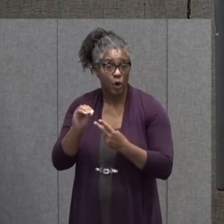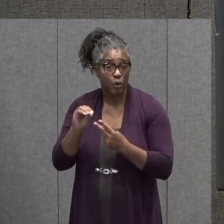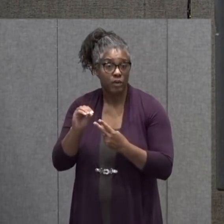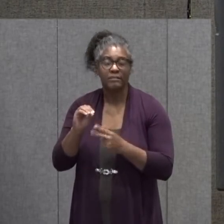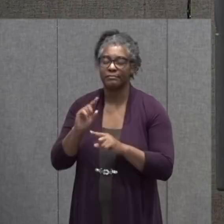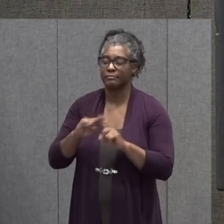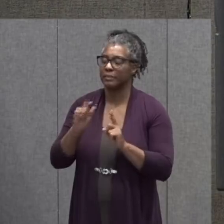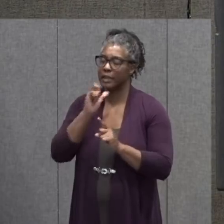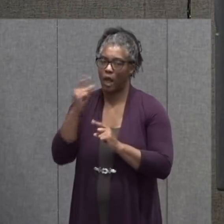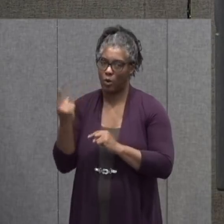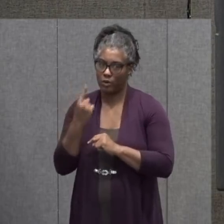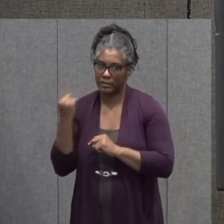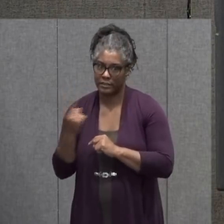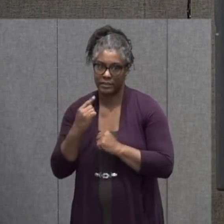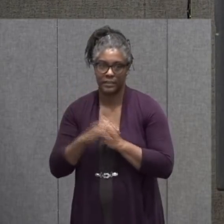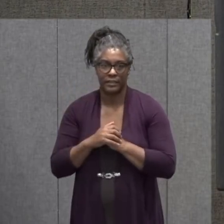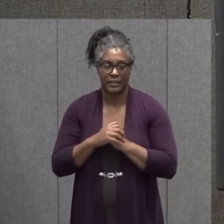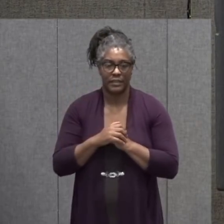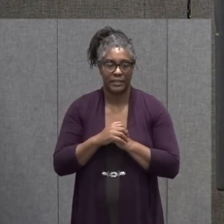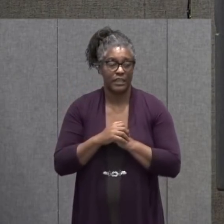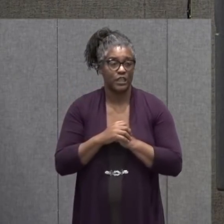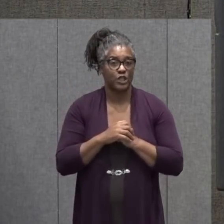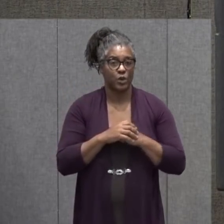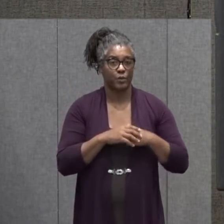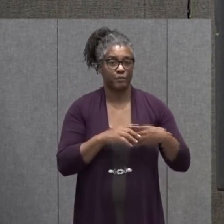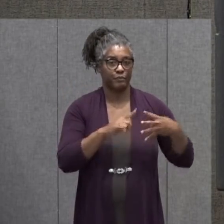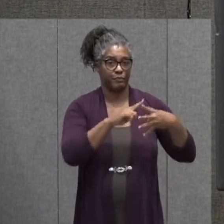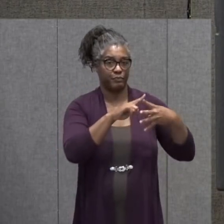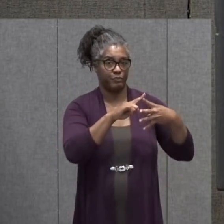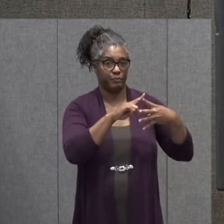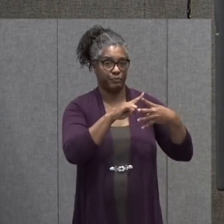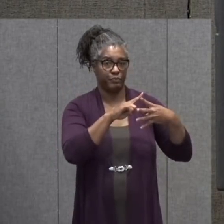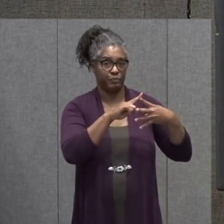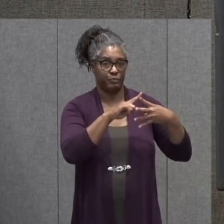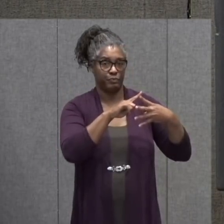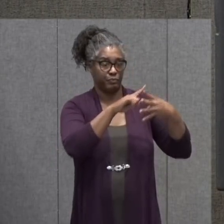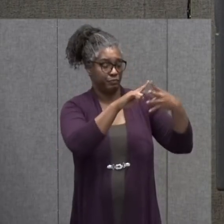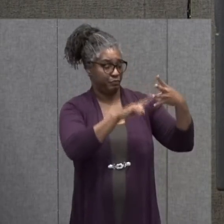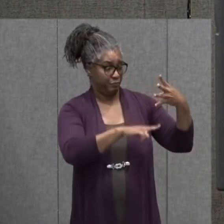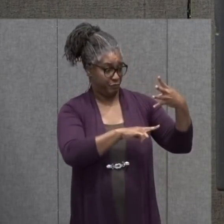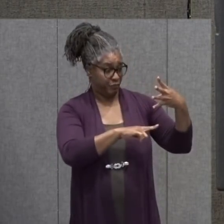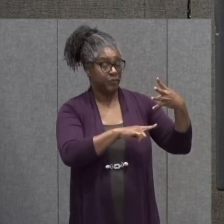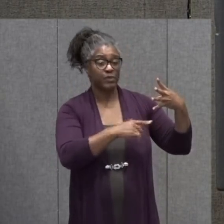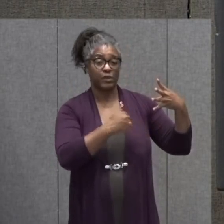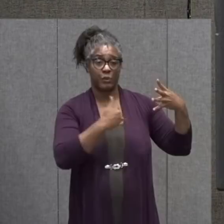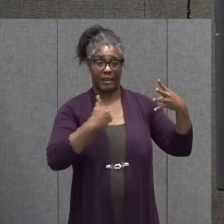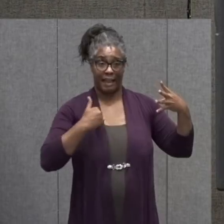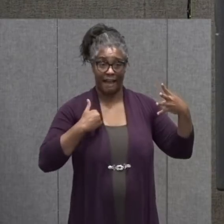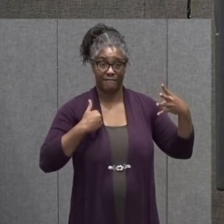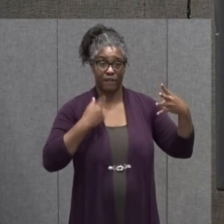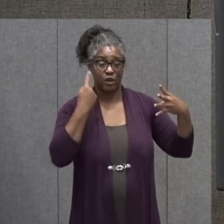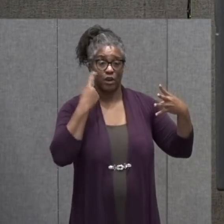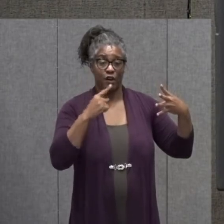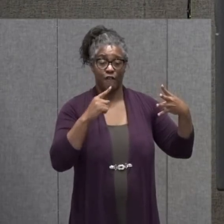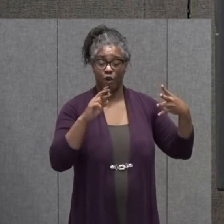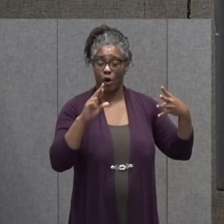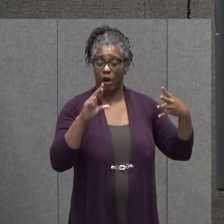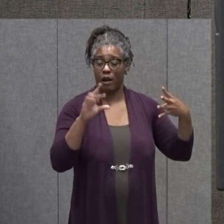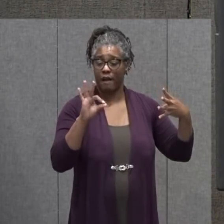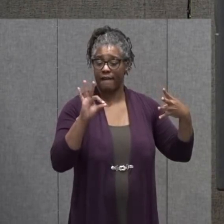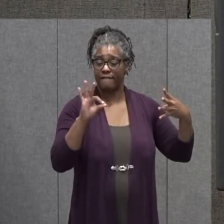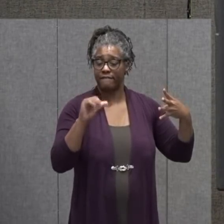I've gone over here for a fairy tale, they're in most fairy tales. But you need to realize that you may see